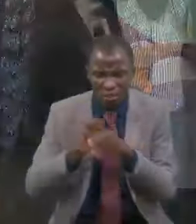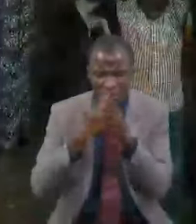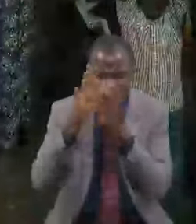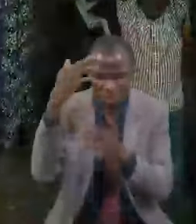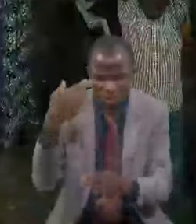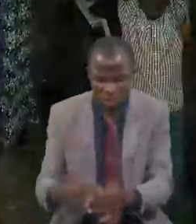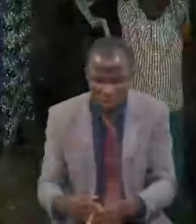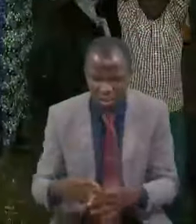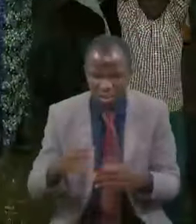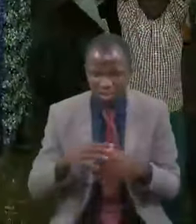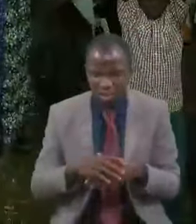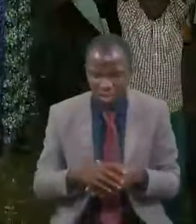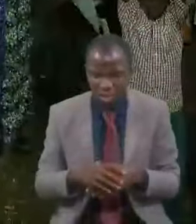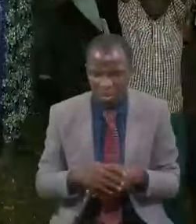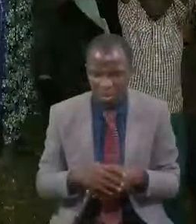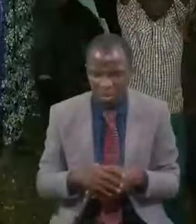name.